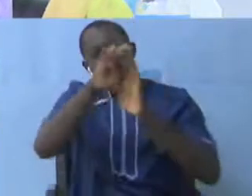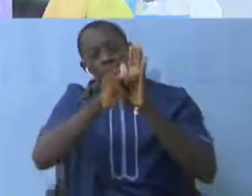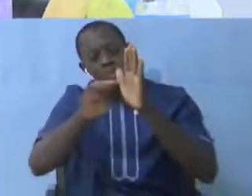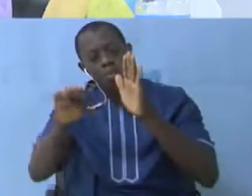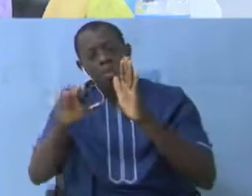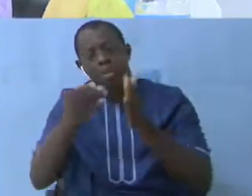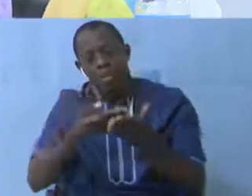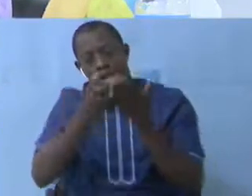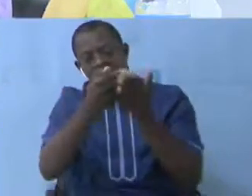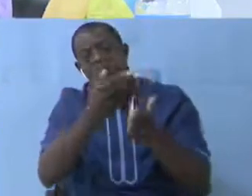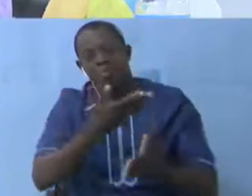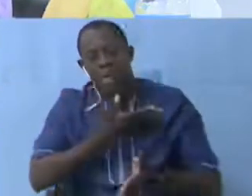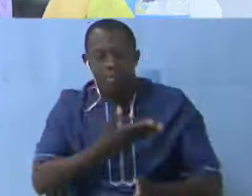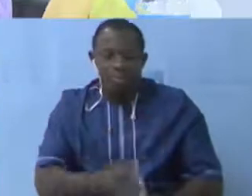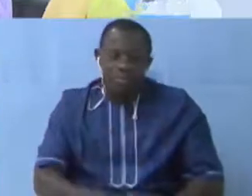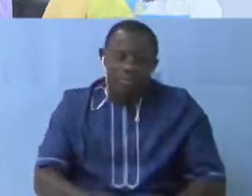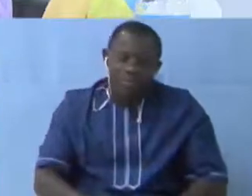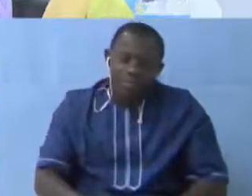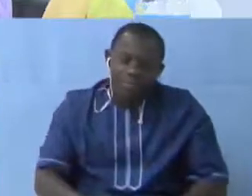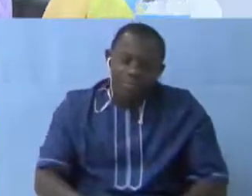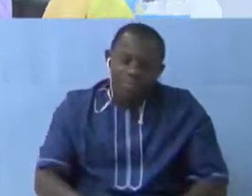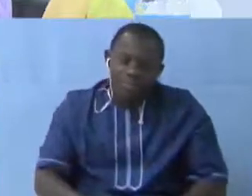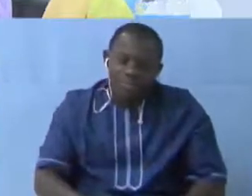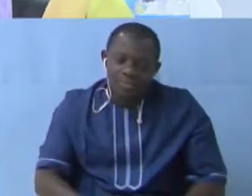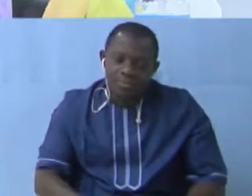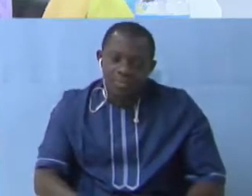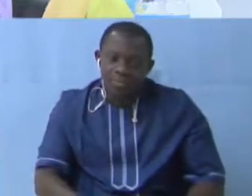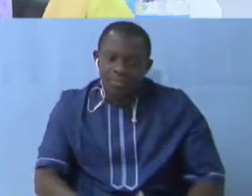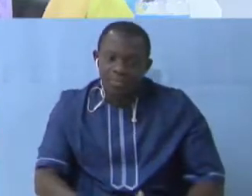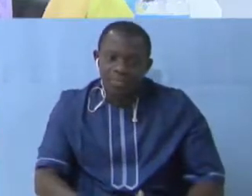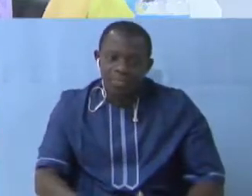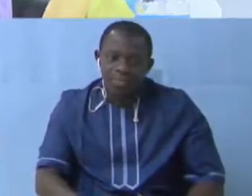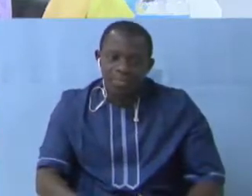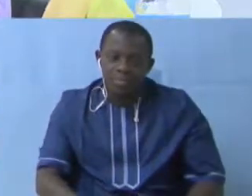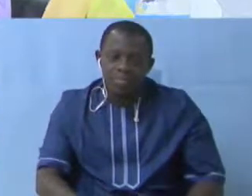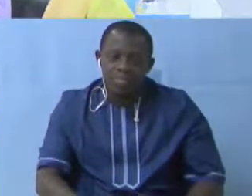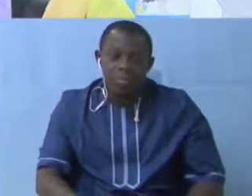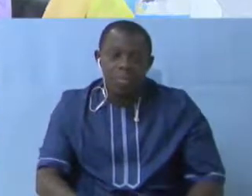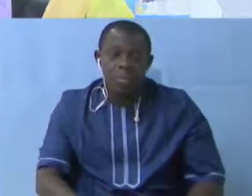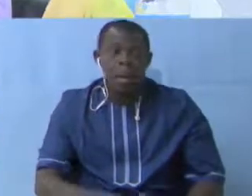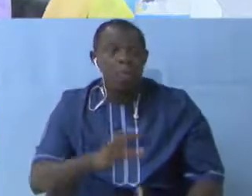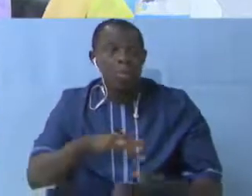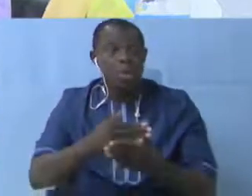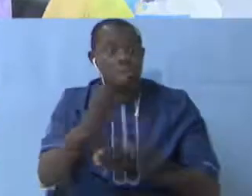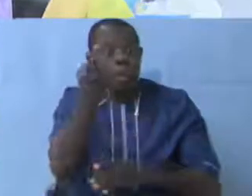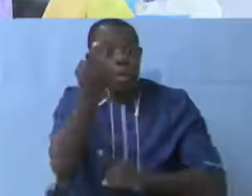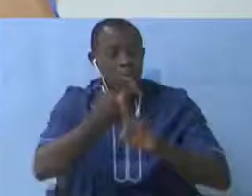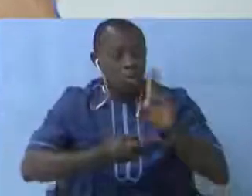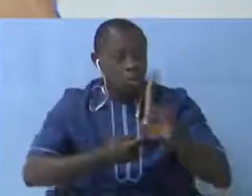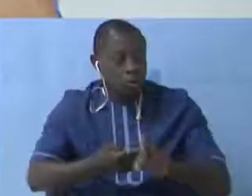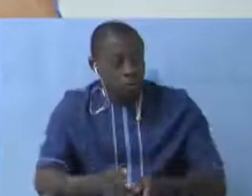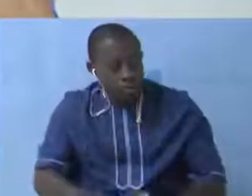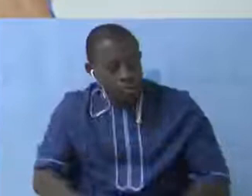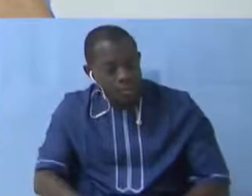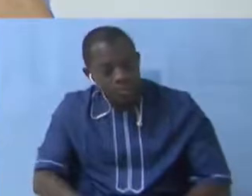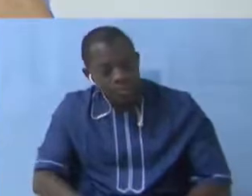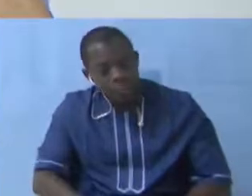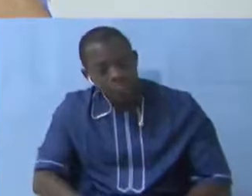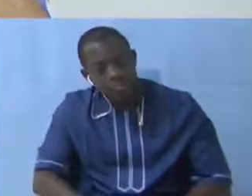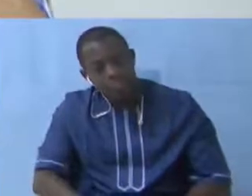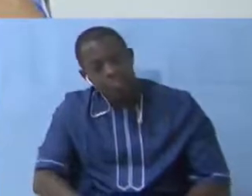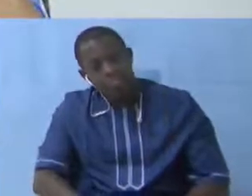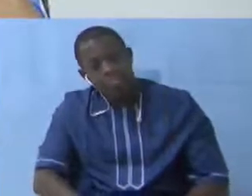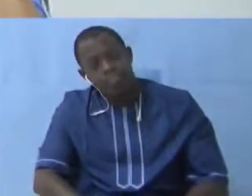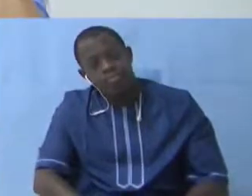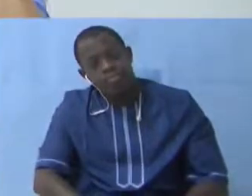alal ci xaalis pour toppatoo seen mooy budget boobu. Within 1 month. ci diira benn weer waaw.